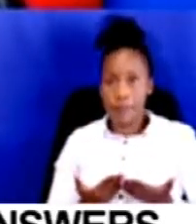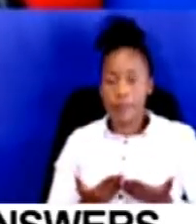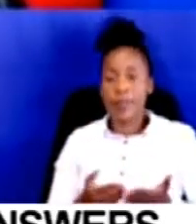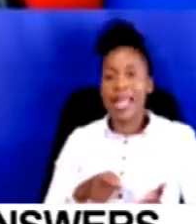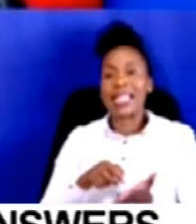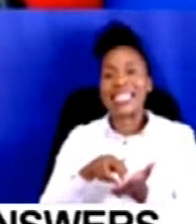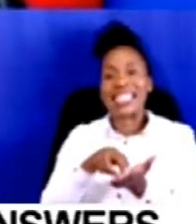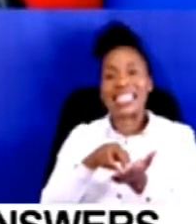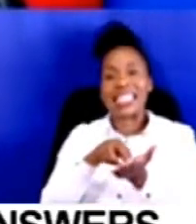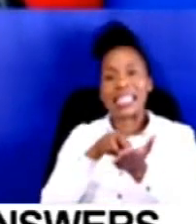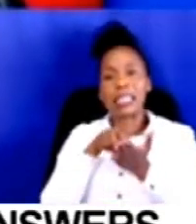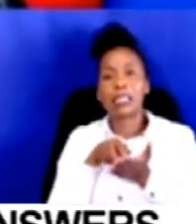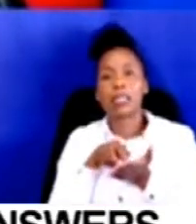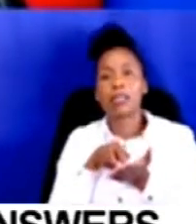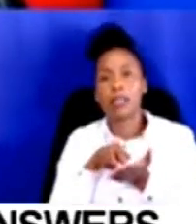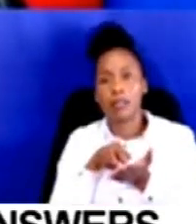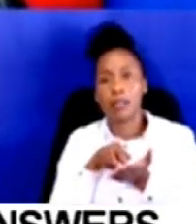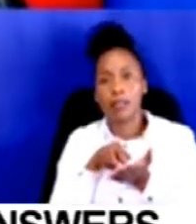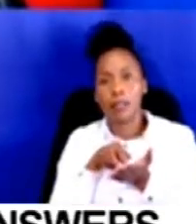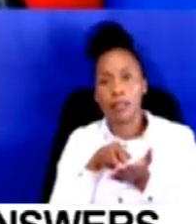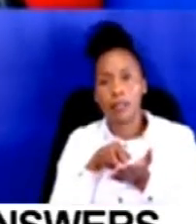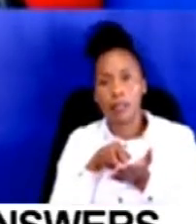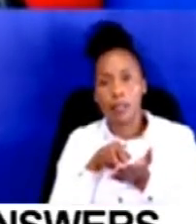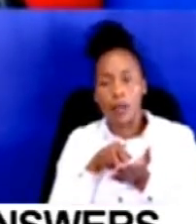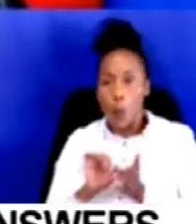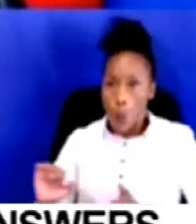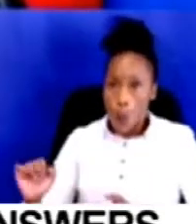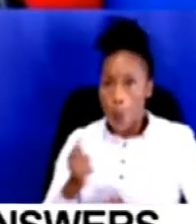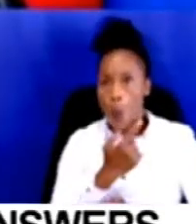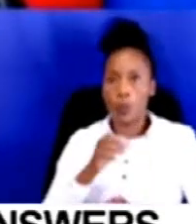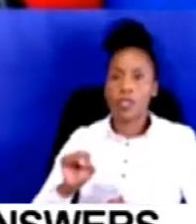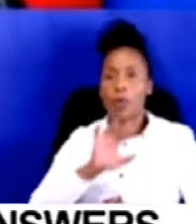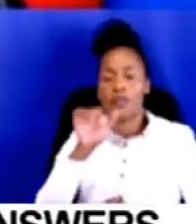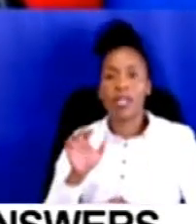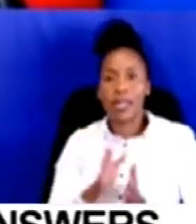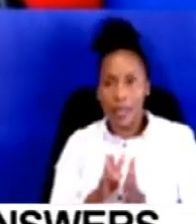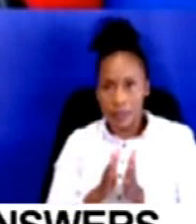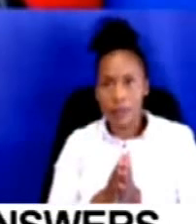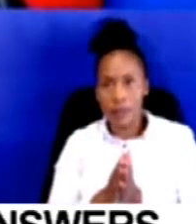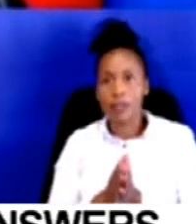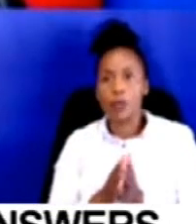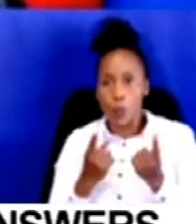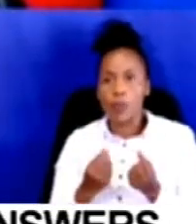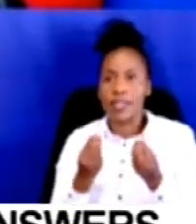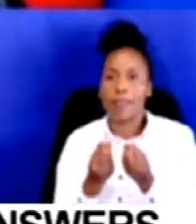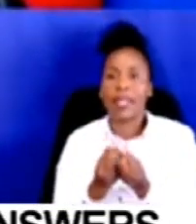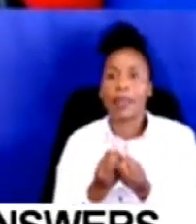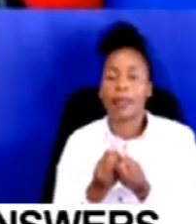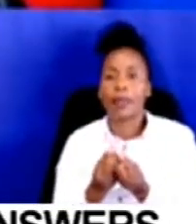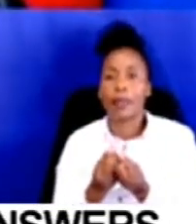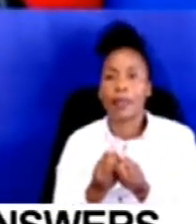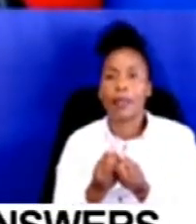demands a reaction from all South Africans. The project